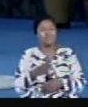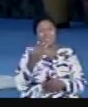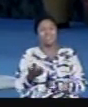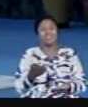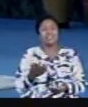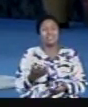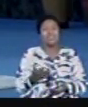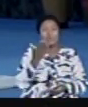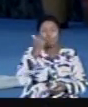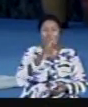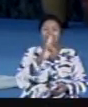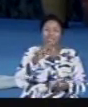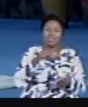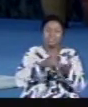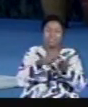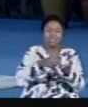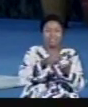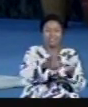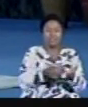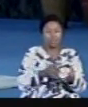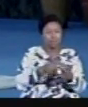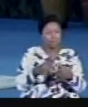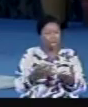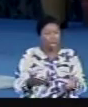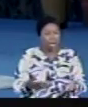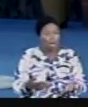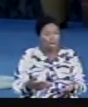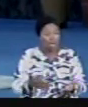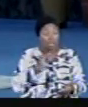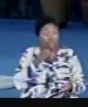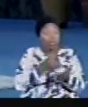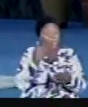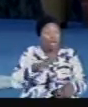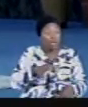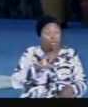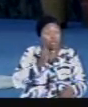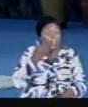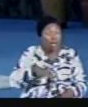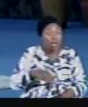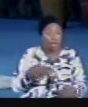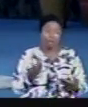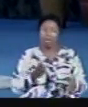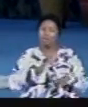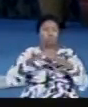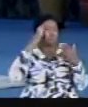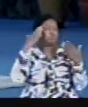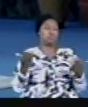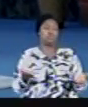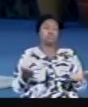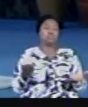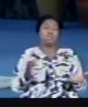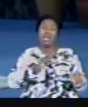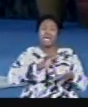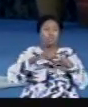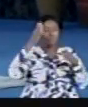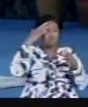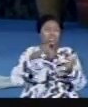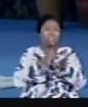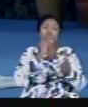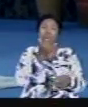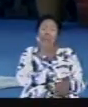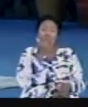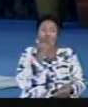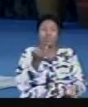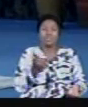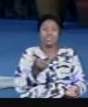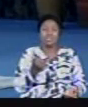this? Is it bad? I didn't know that. That is bad. I didn't know it's wrong. And